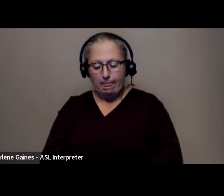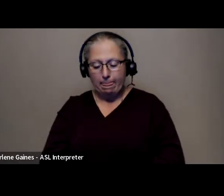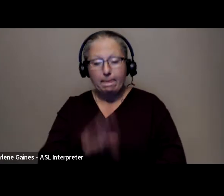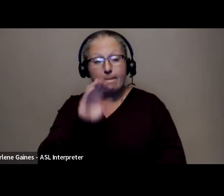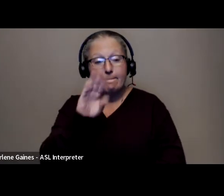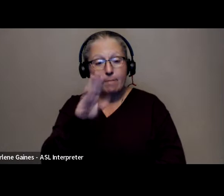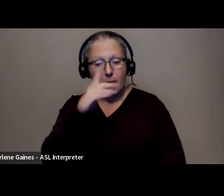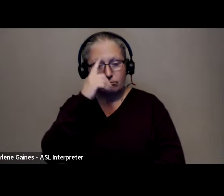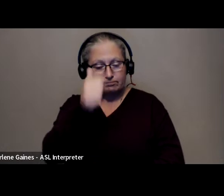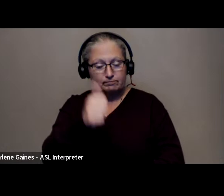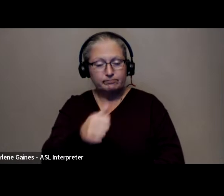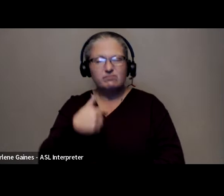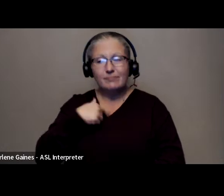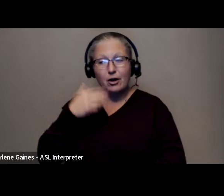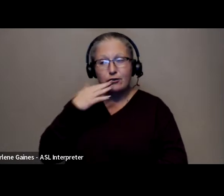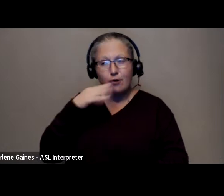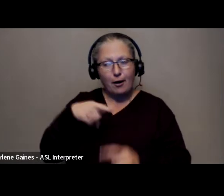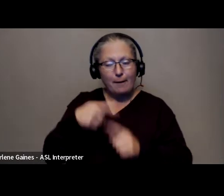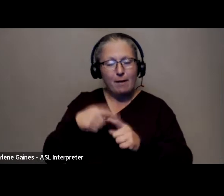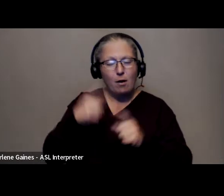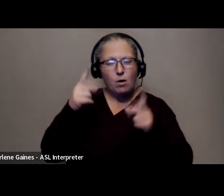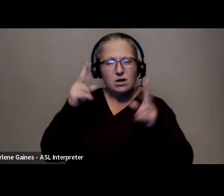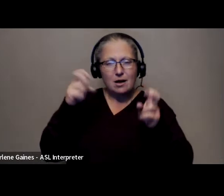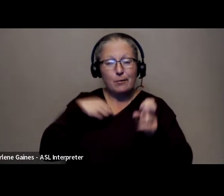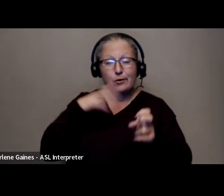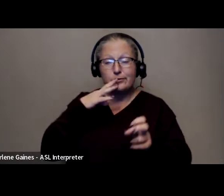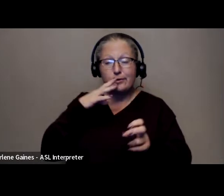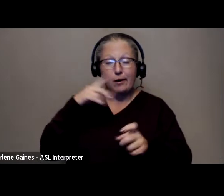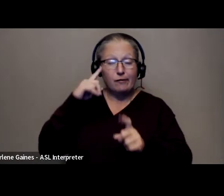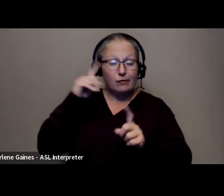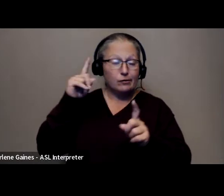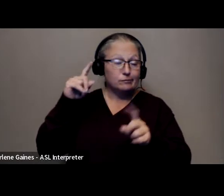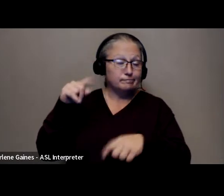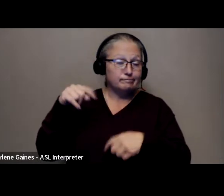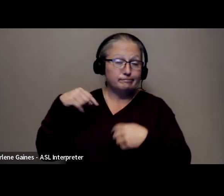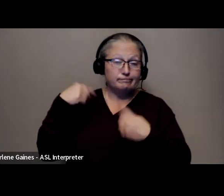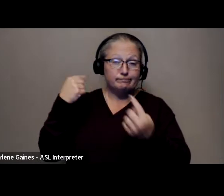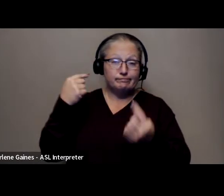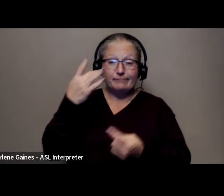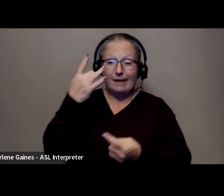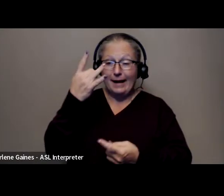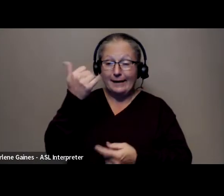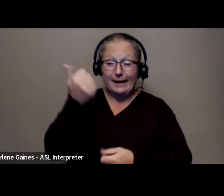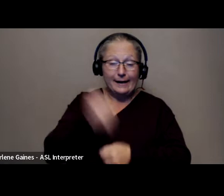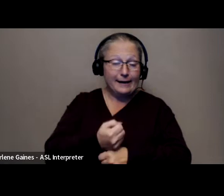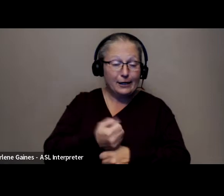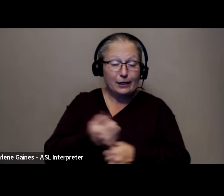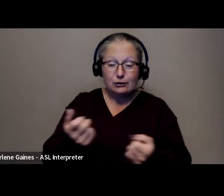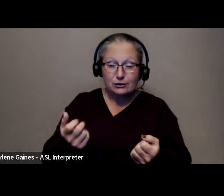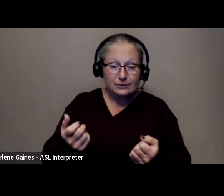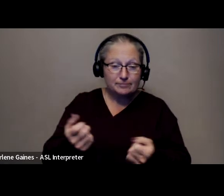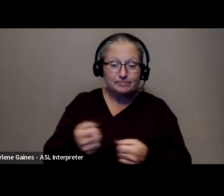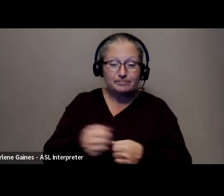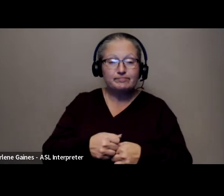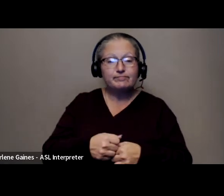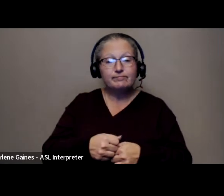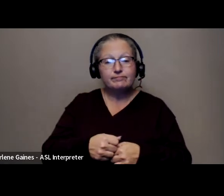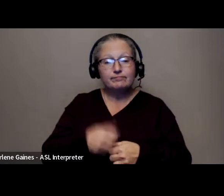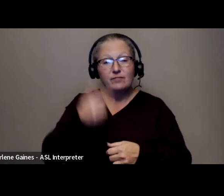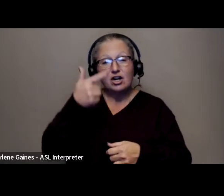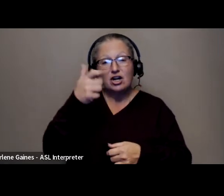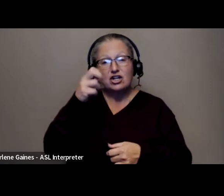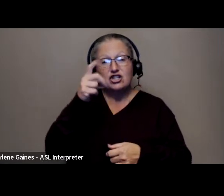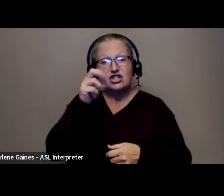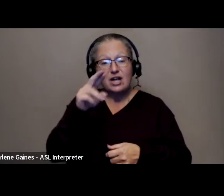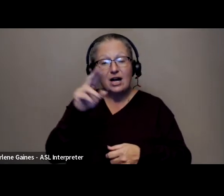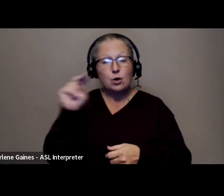Bob, go ahead. Well, you know, I'm going to talk about a topic we've been talking about for 8 or 10 years. Gender